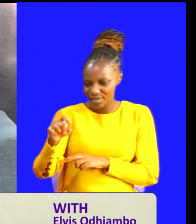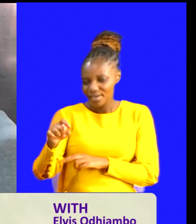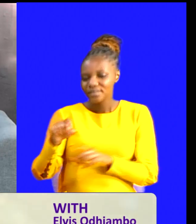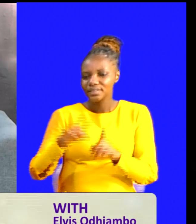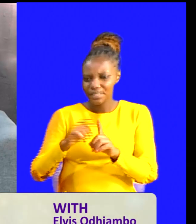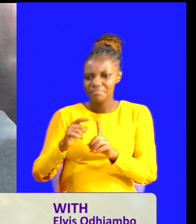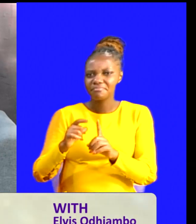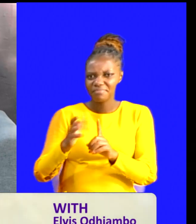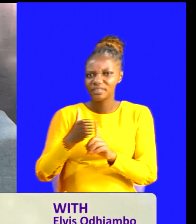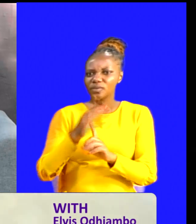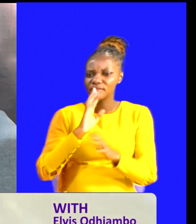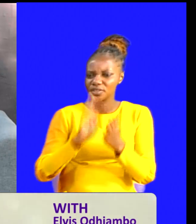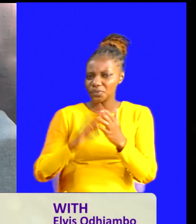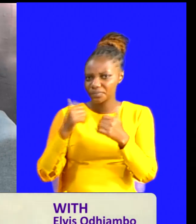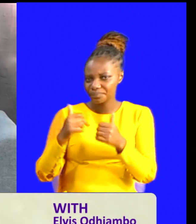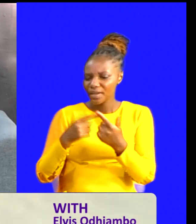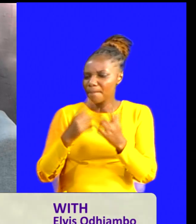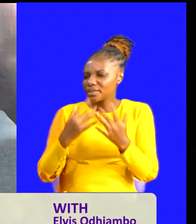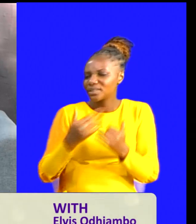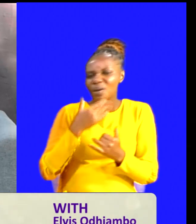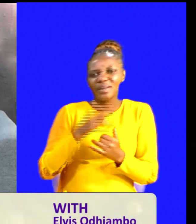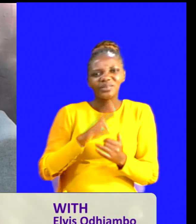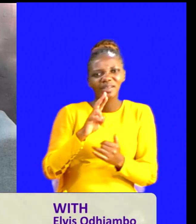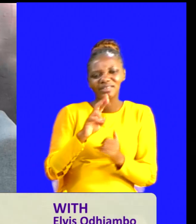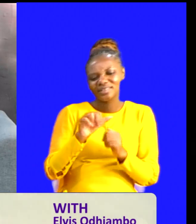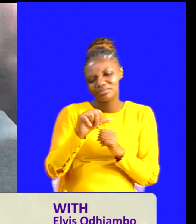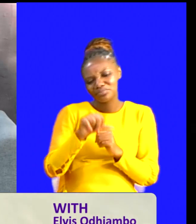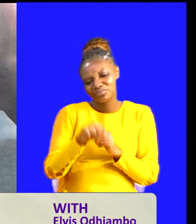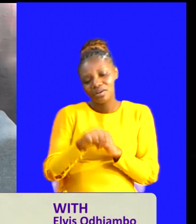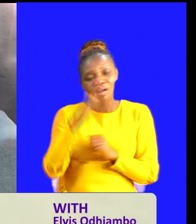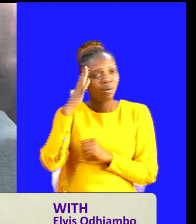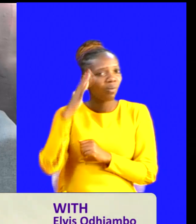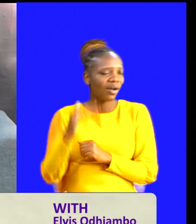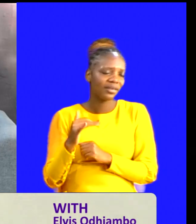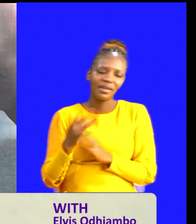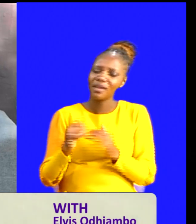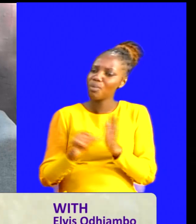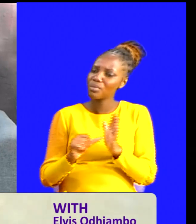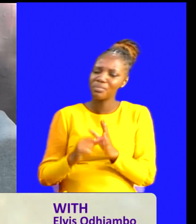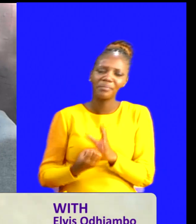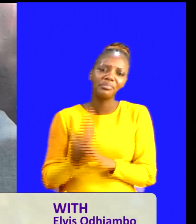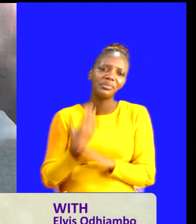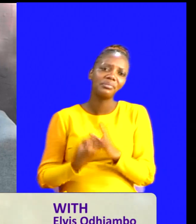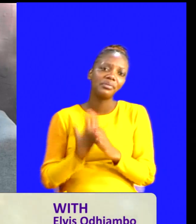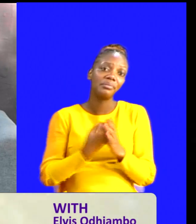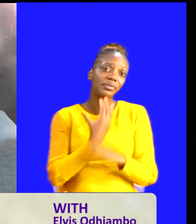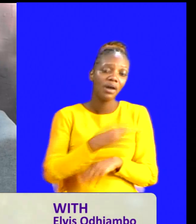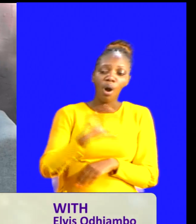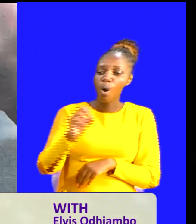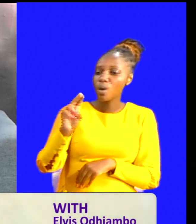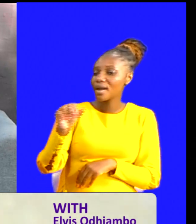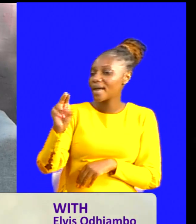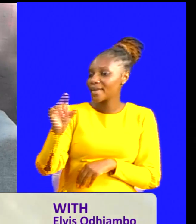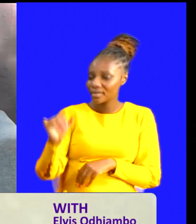So yes, at the end of the day, it was not going well for United because Burnley were causing problems. Andre Onana was forced to make quite important